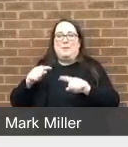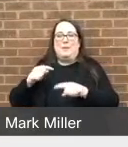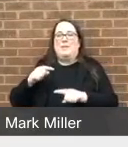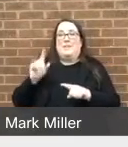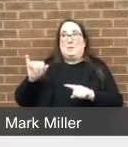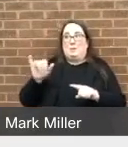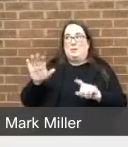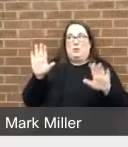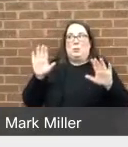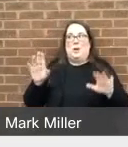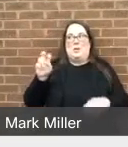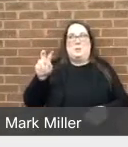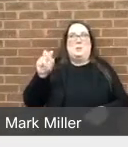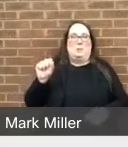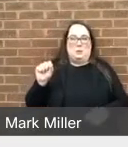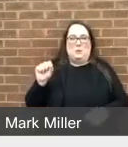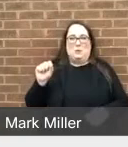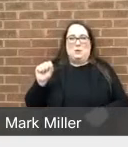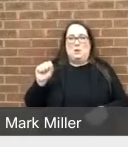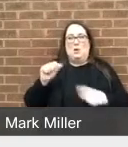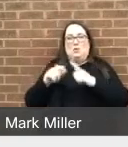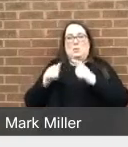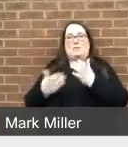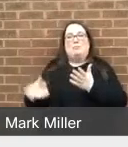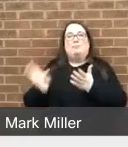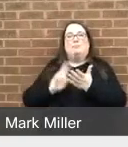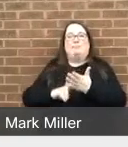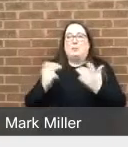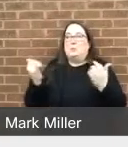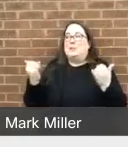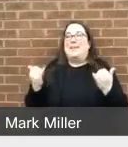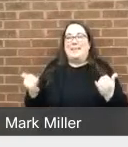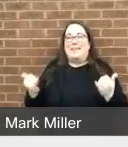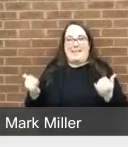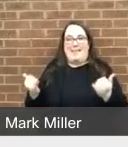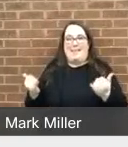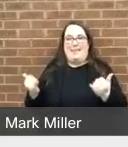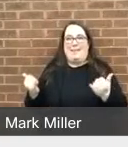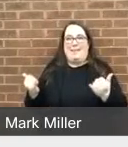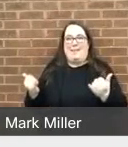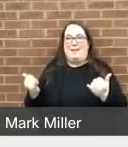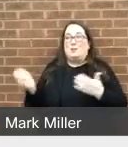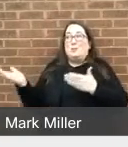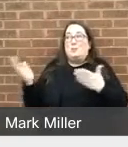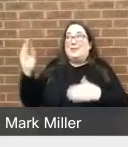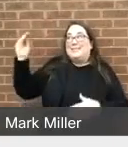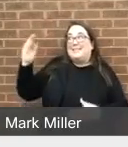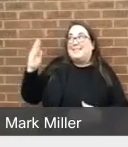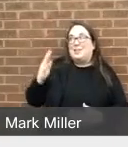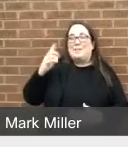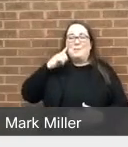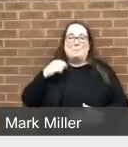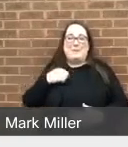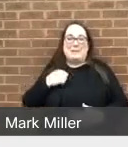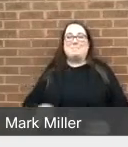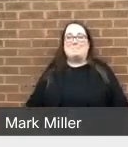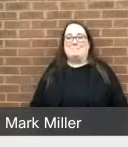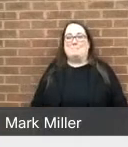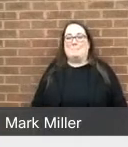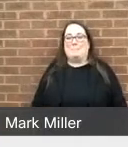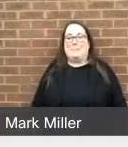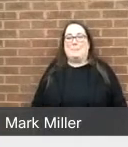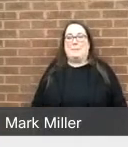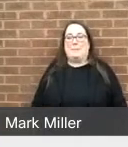news to have you sign this executive order today and to bring a little bit of sunshine, at least for me. I